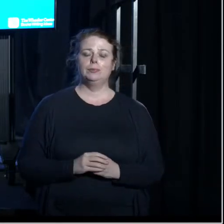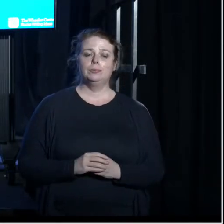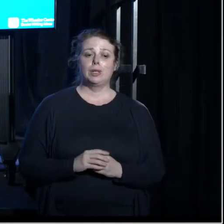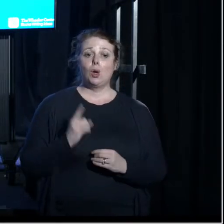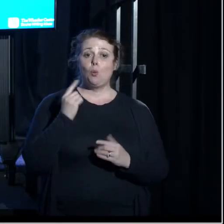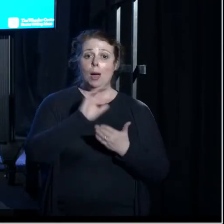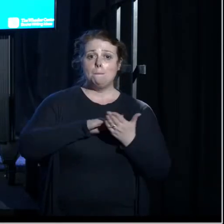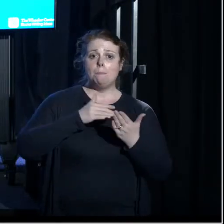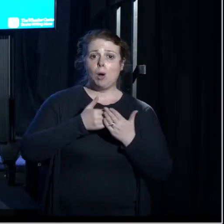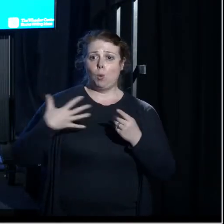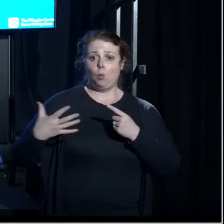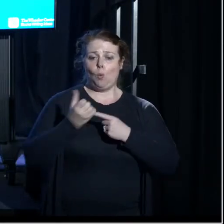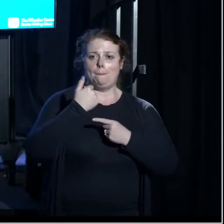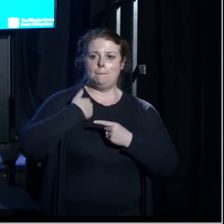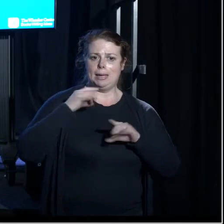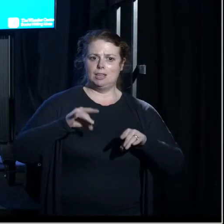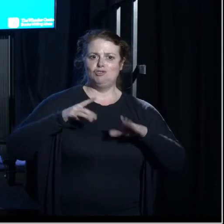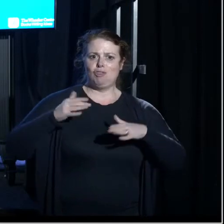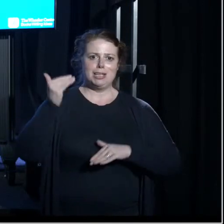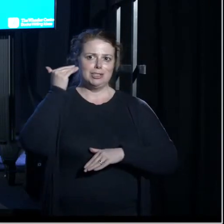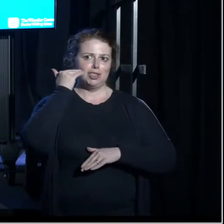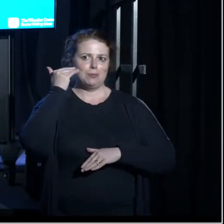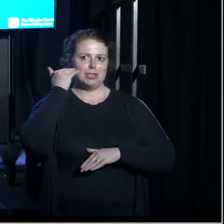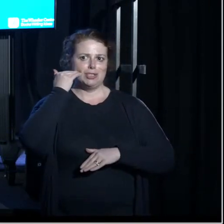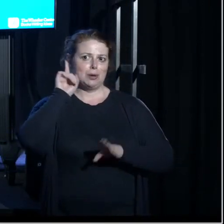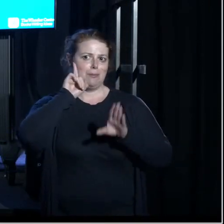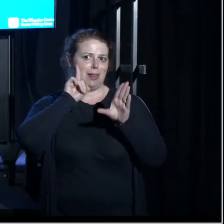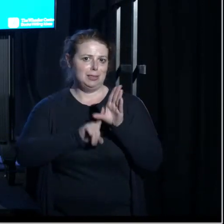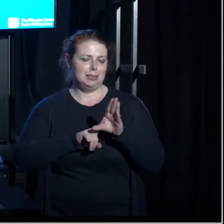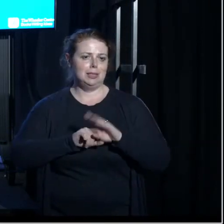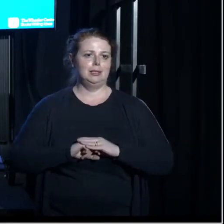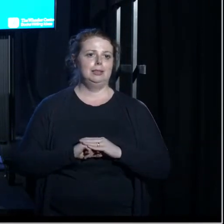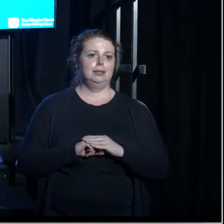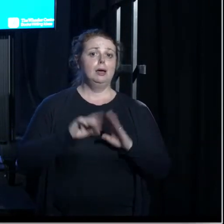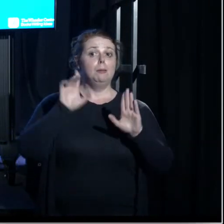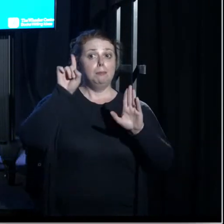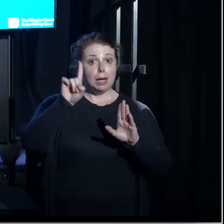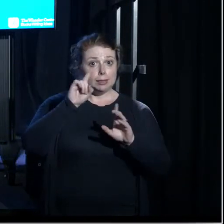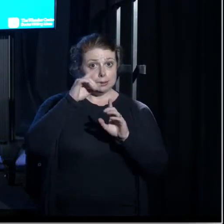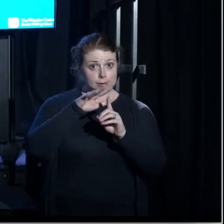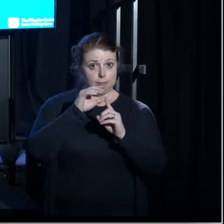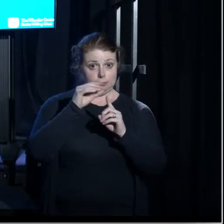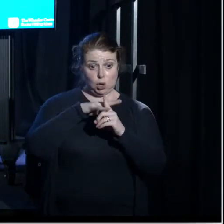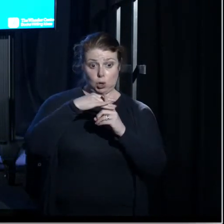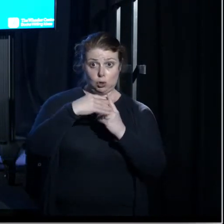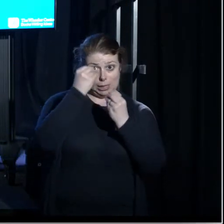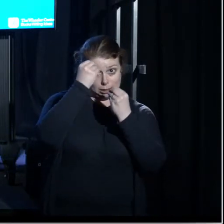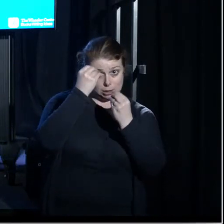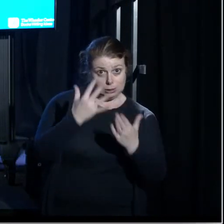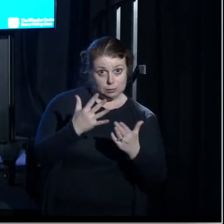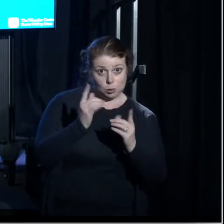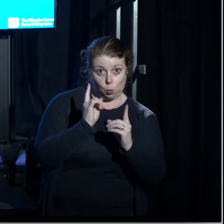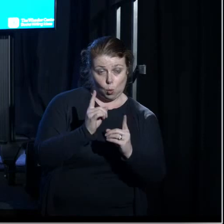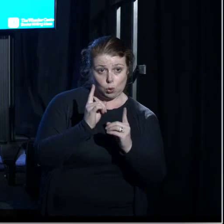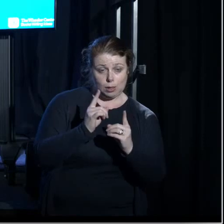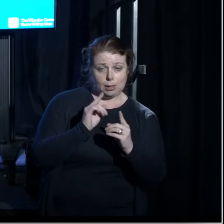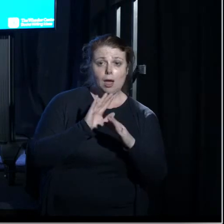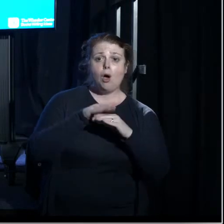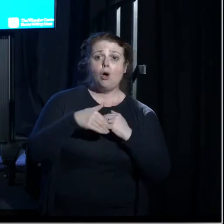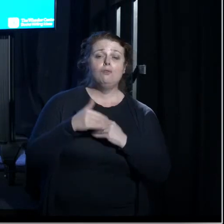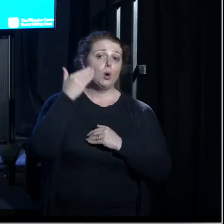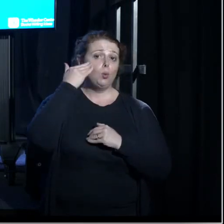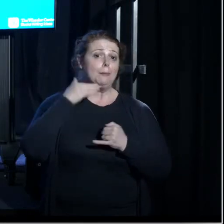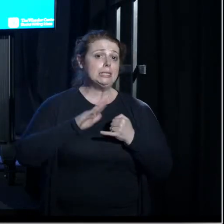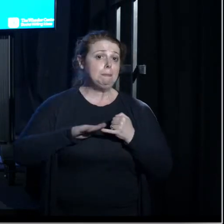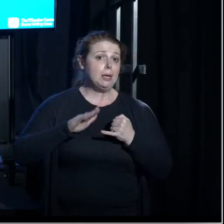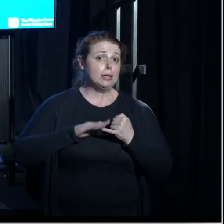me the Australian Championship this last year. Content warning, as we do on the slam stage. This is about women's period, but I'm